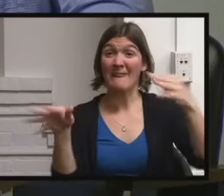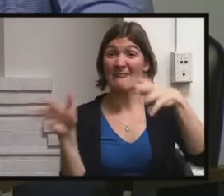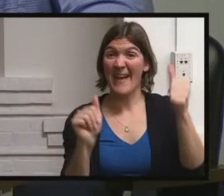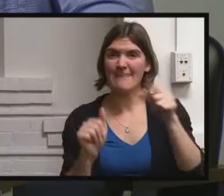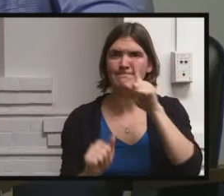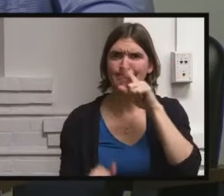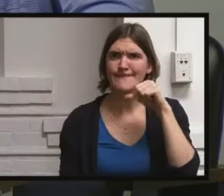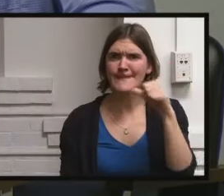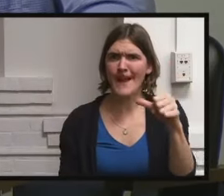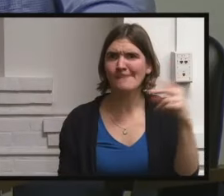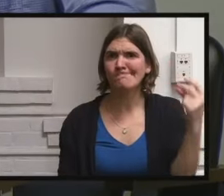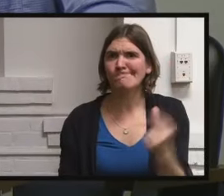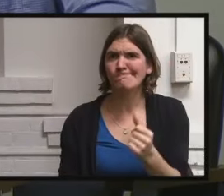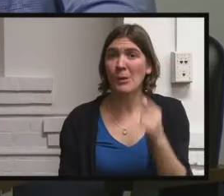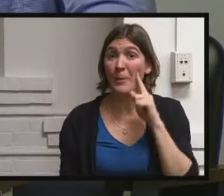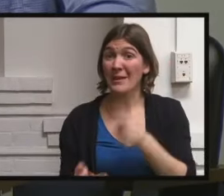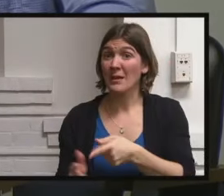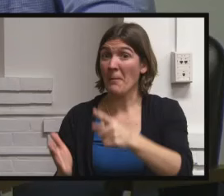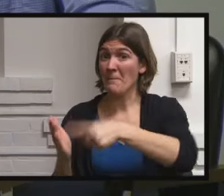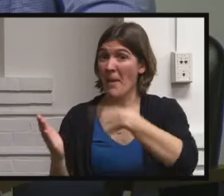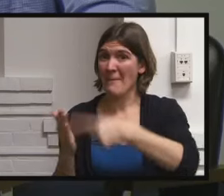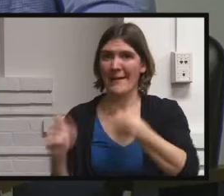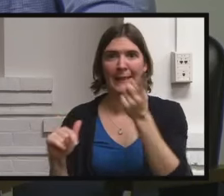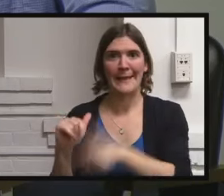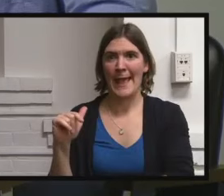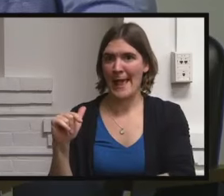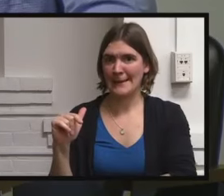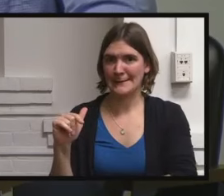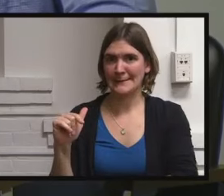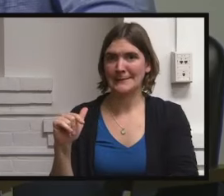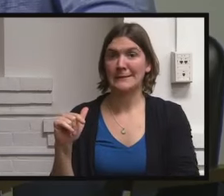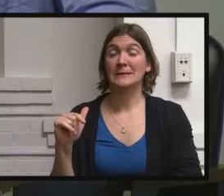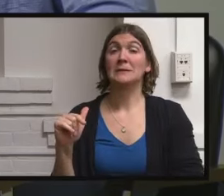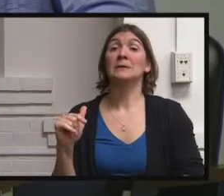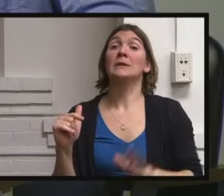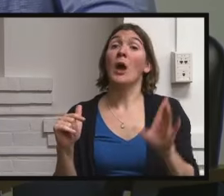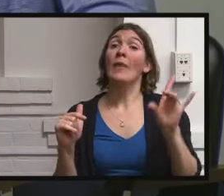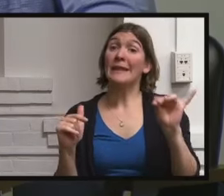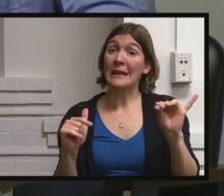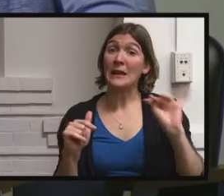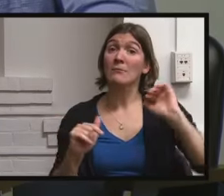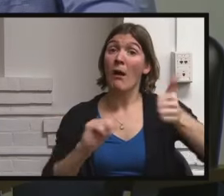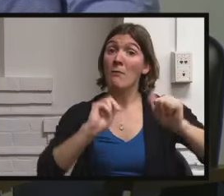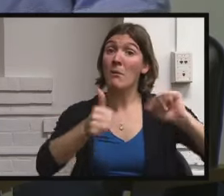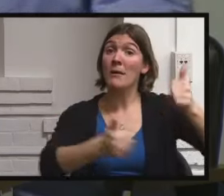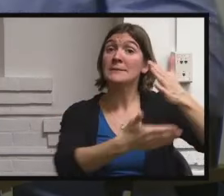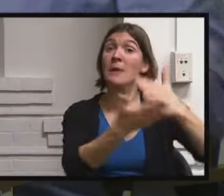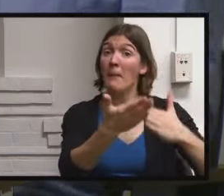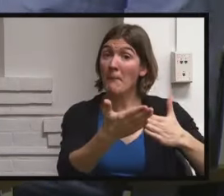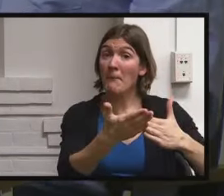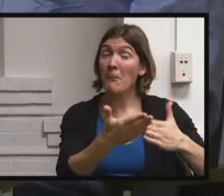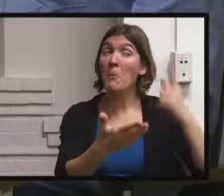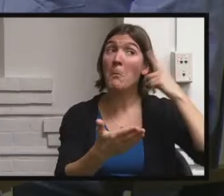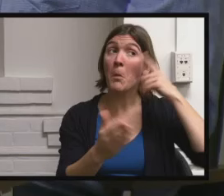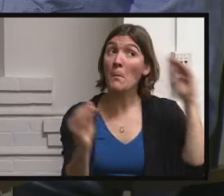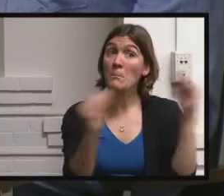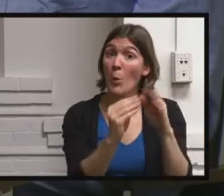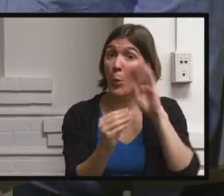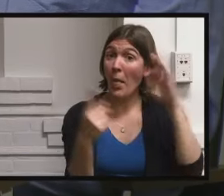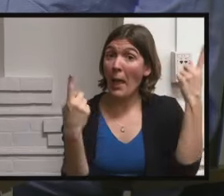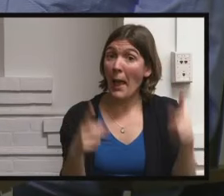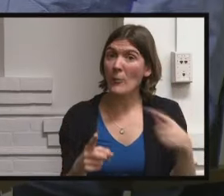likely going to happen. And in consideration of all the growth that occurred there, the town provided